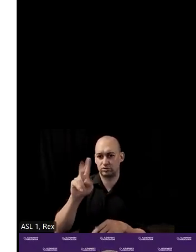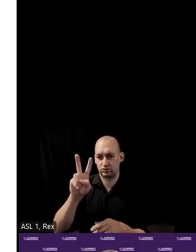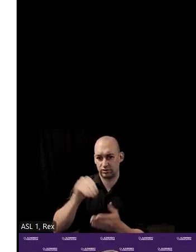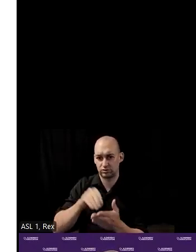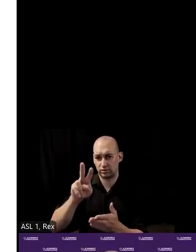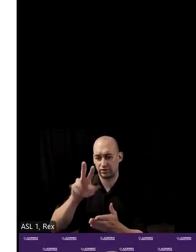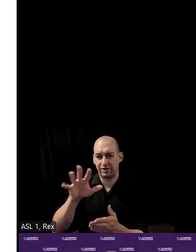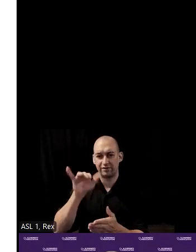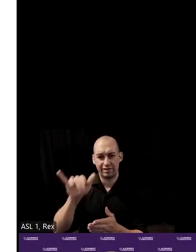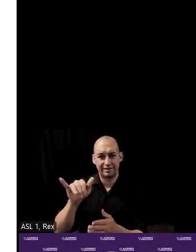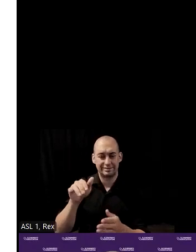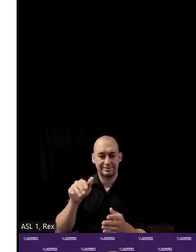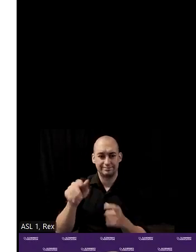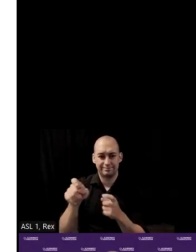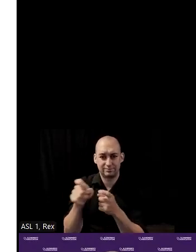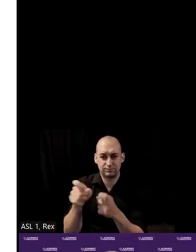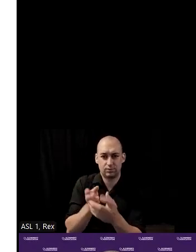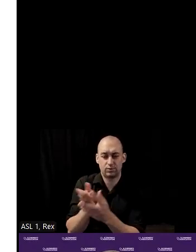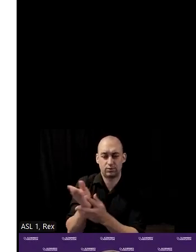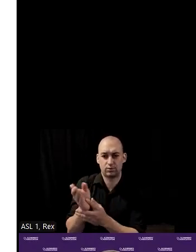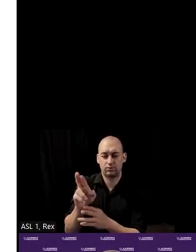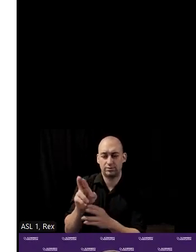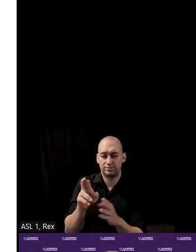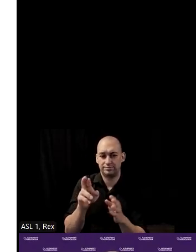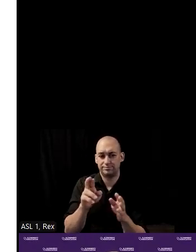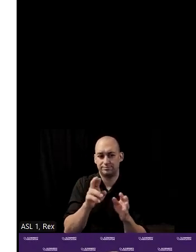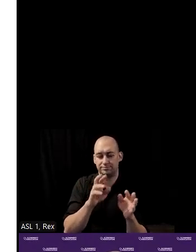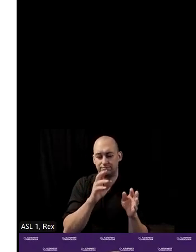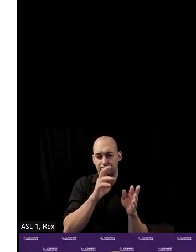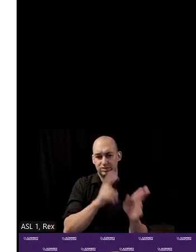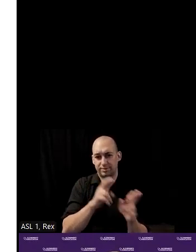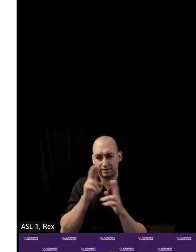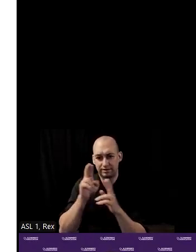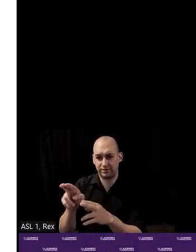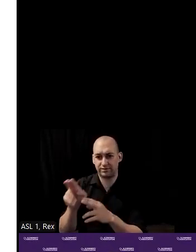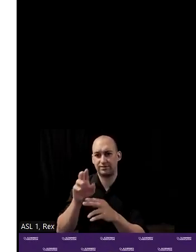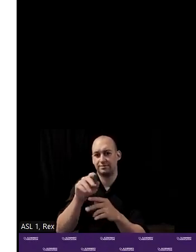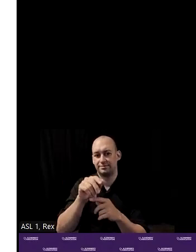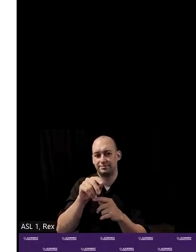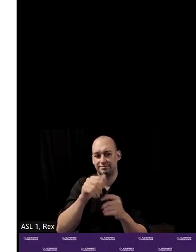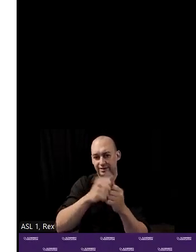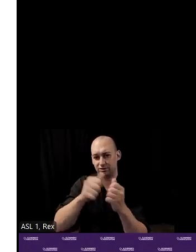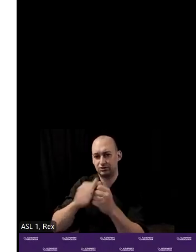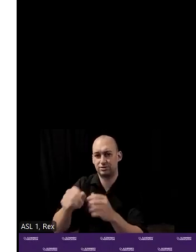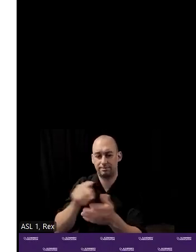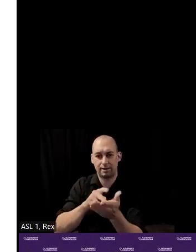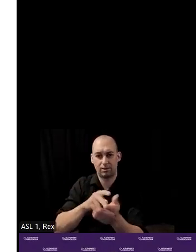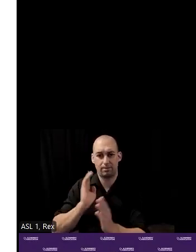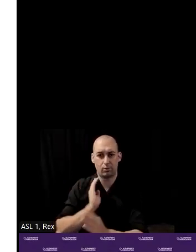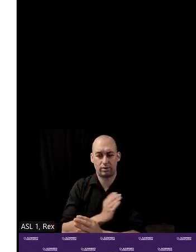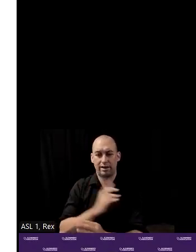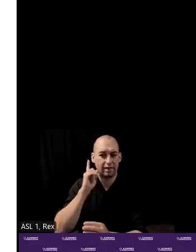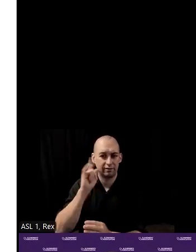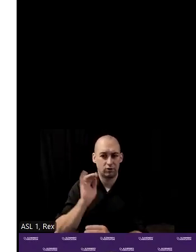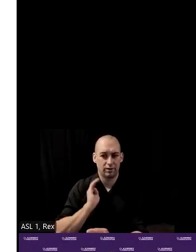be handled through the respective medical boards. So you should see information coming through the California Medical Board and